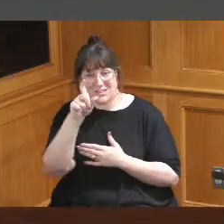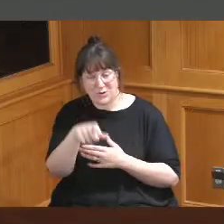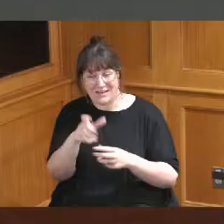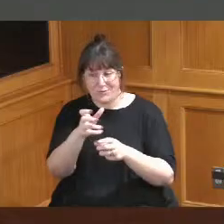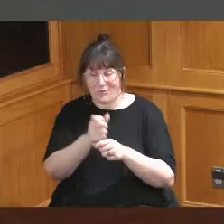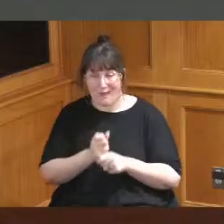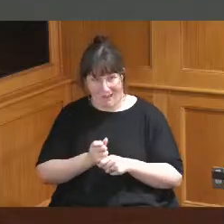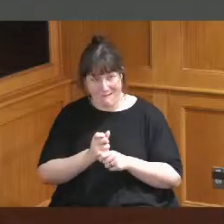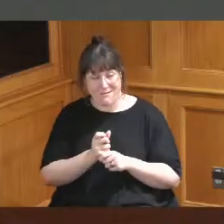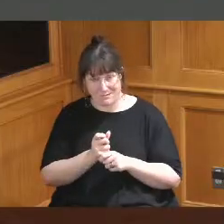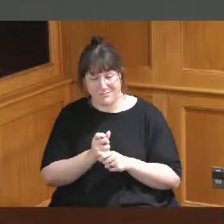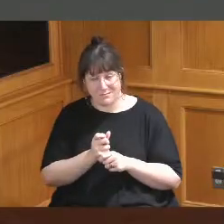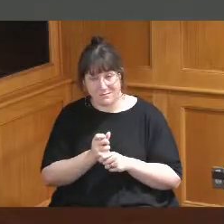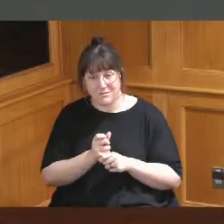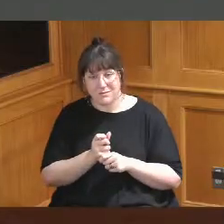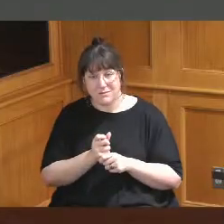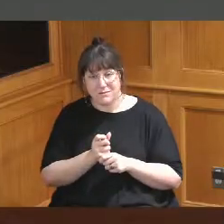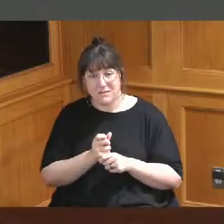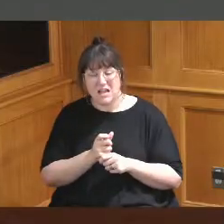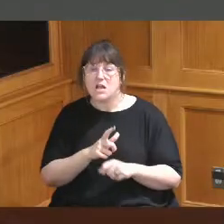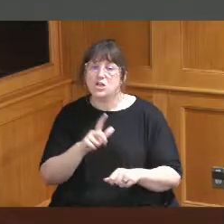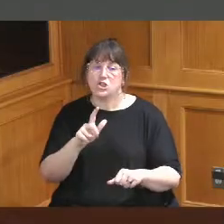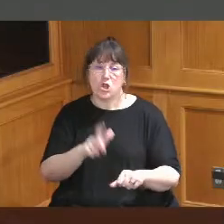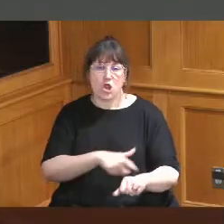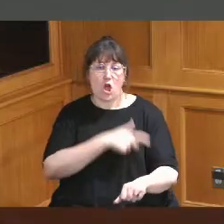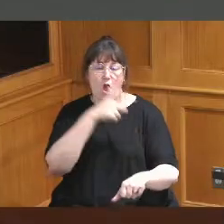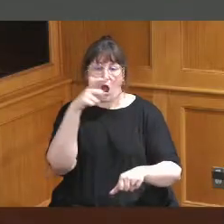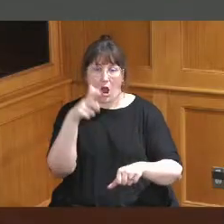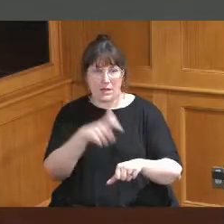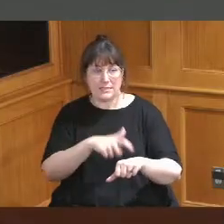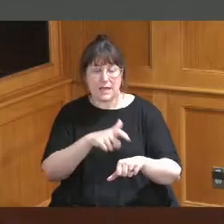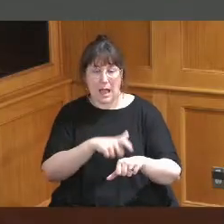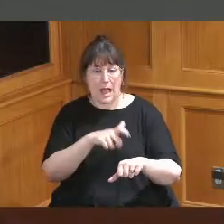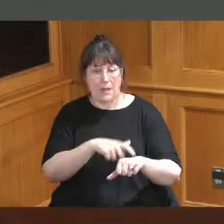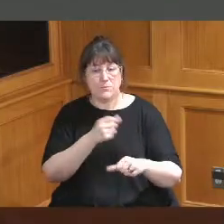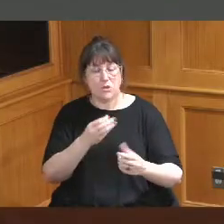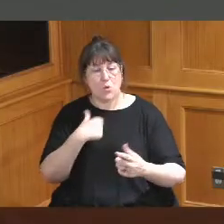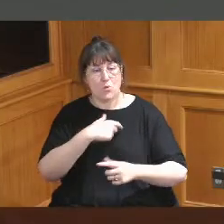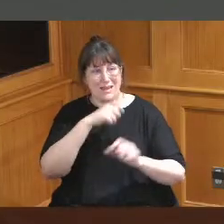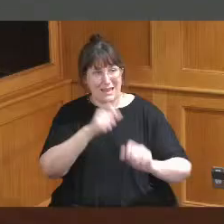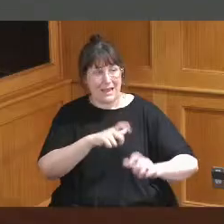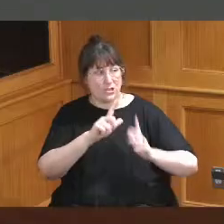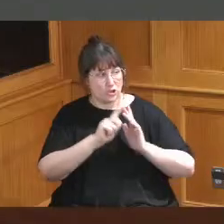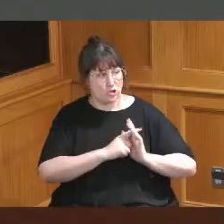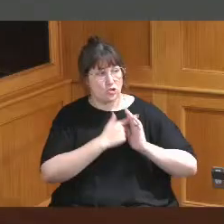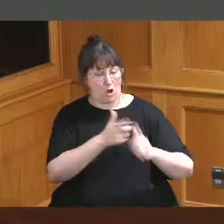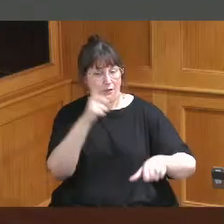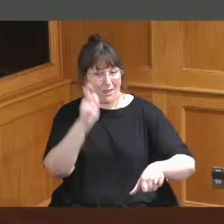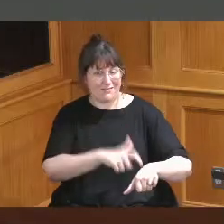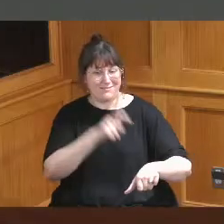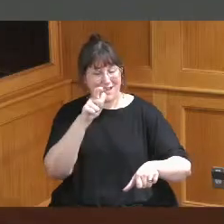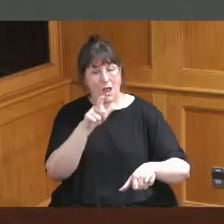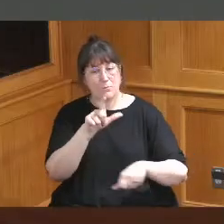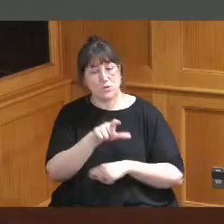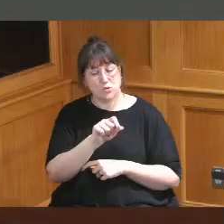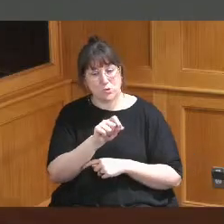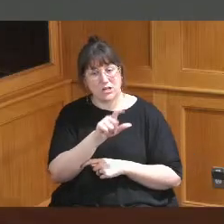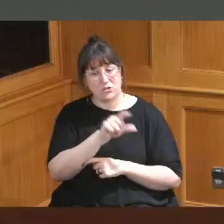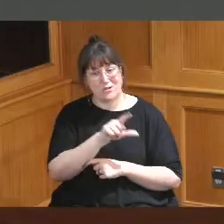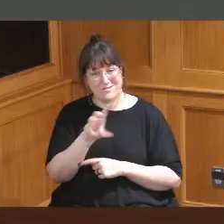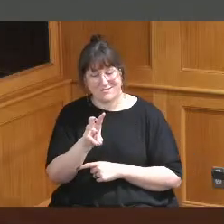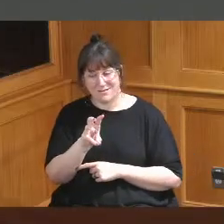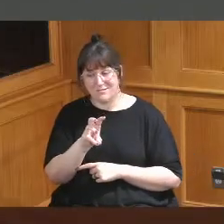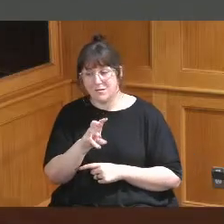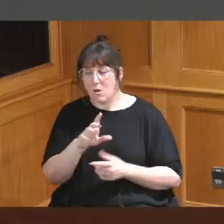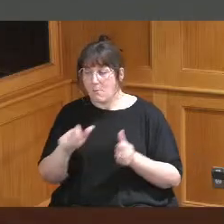procured given the long lead times they face so that we can actually begin construction in 2026. Most of